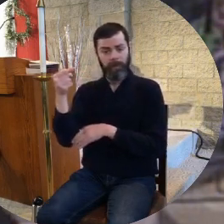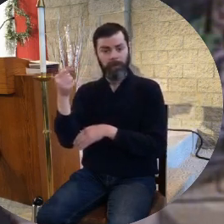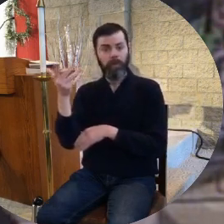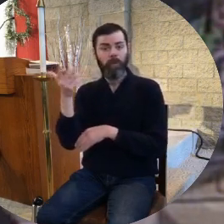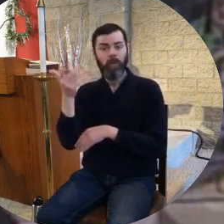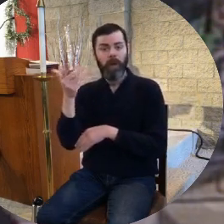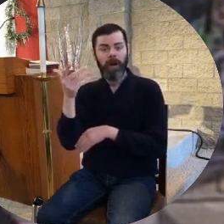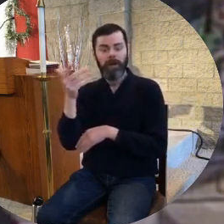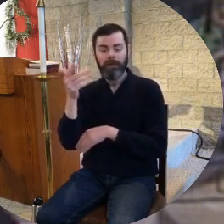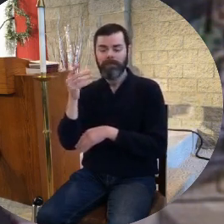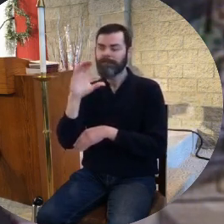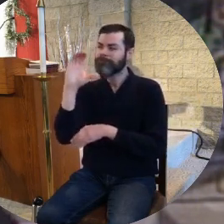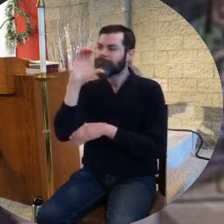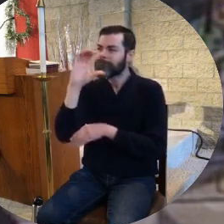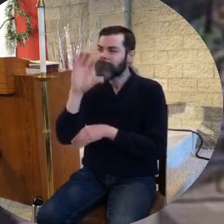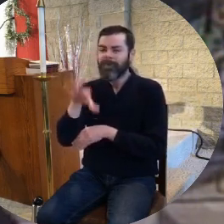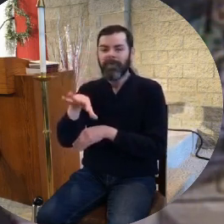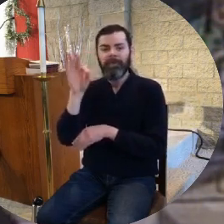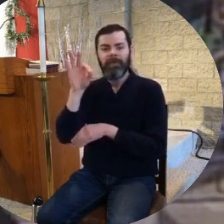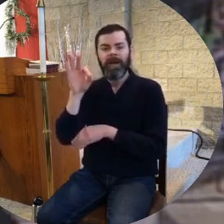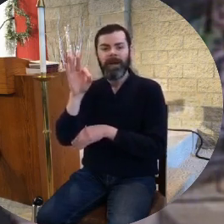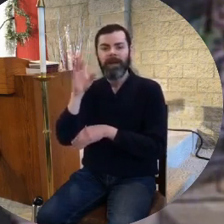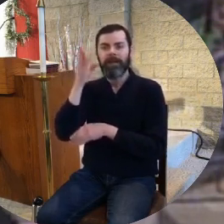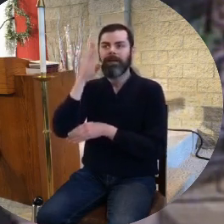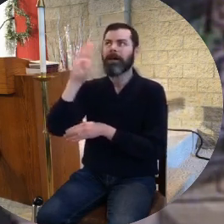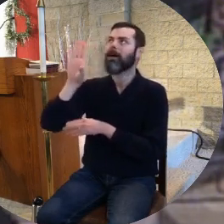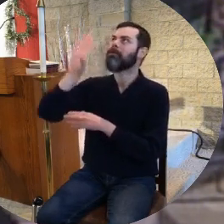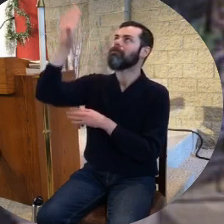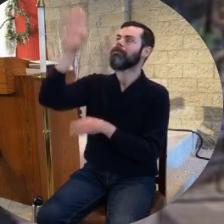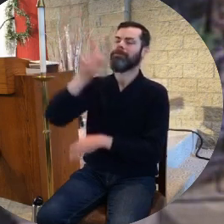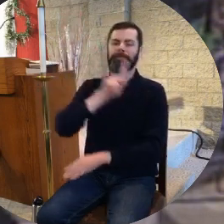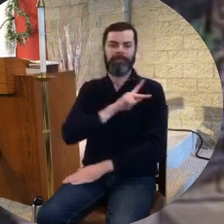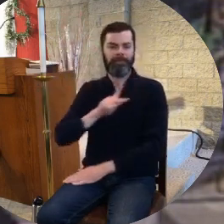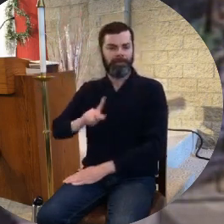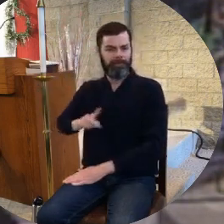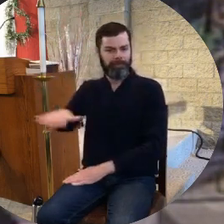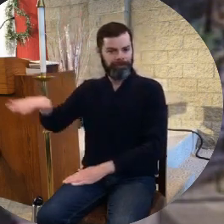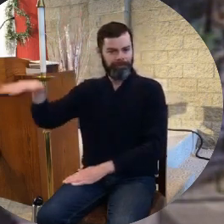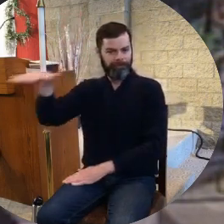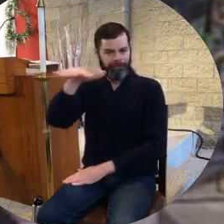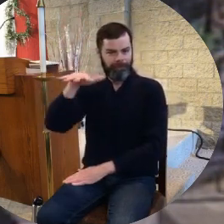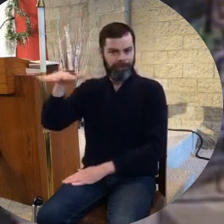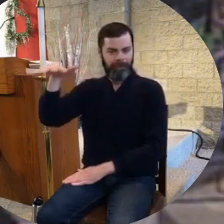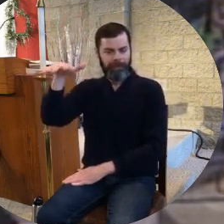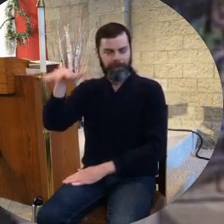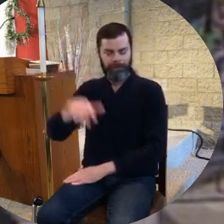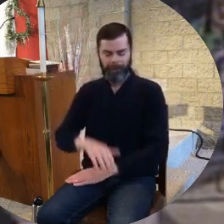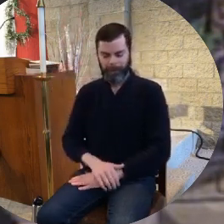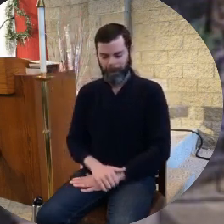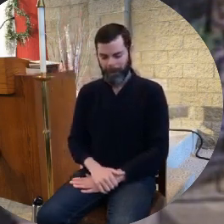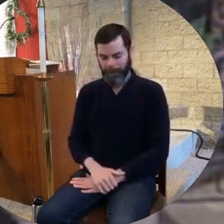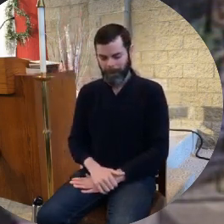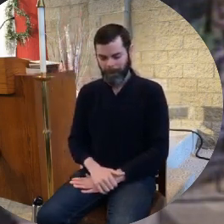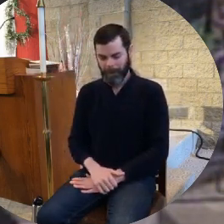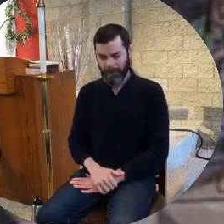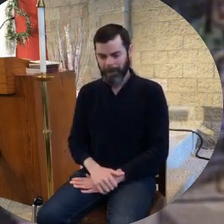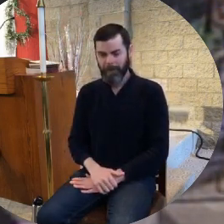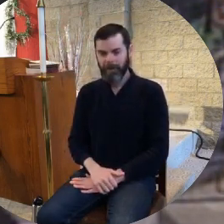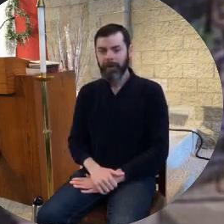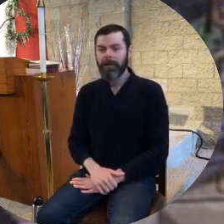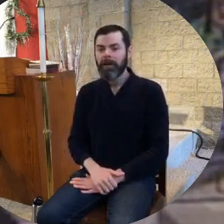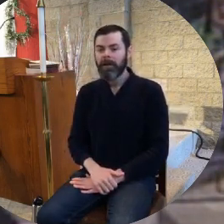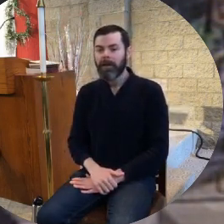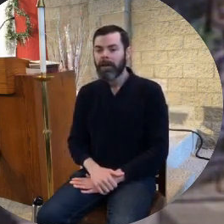this material things will be added unto us. But don't poo-poo the